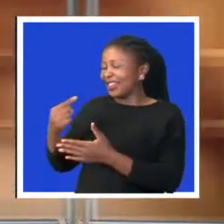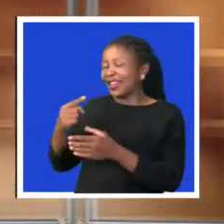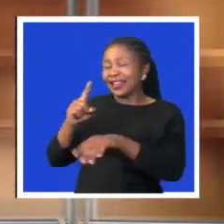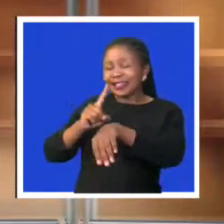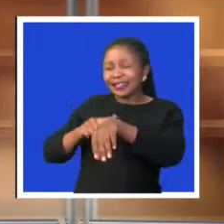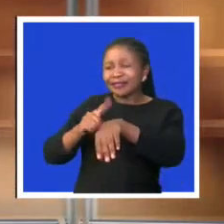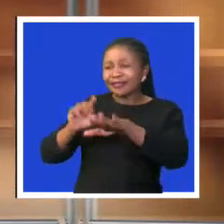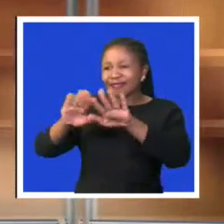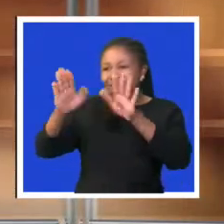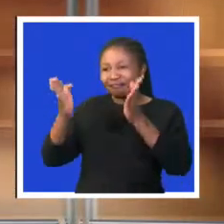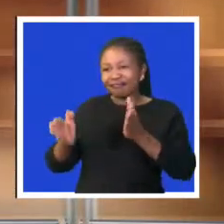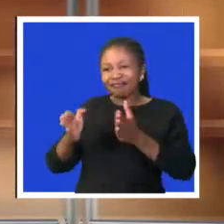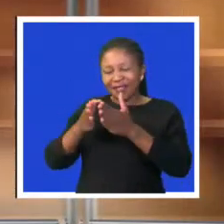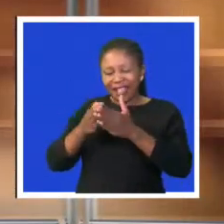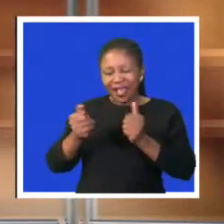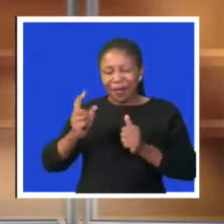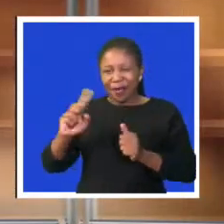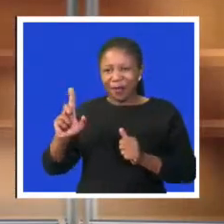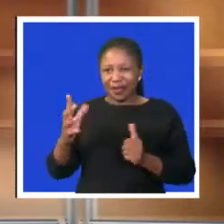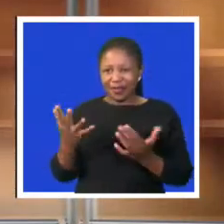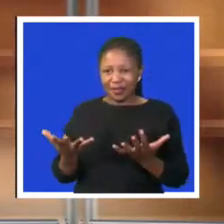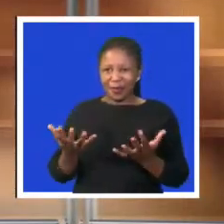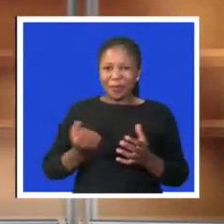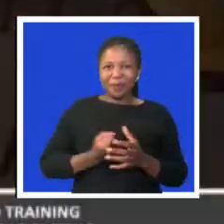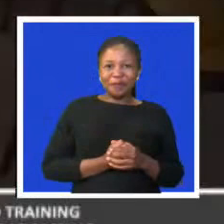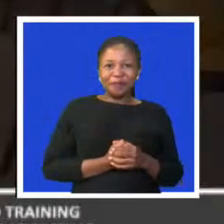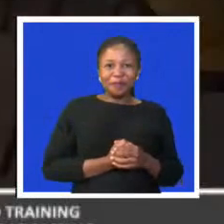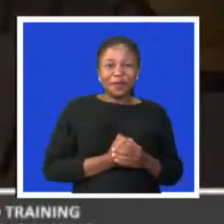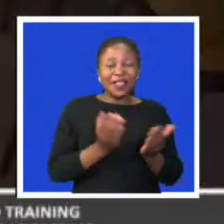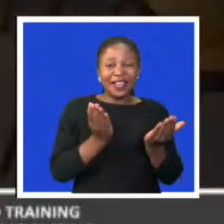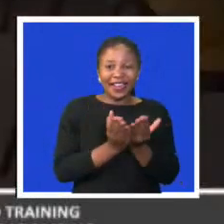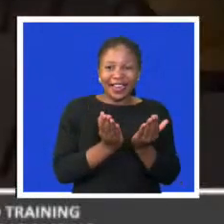timetable. Well, grade 1s, grade 2s,